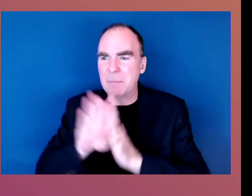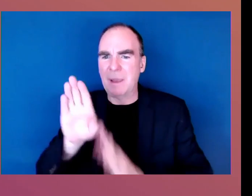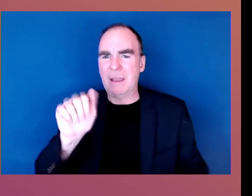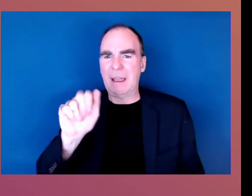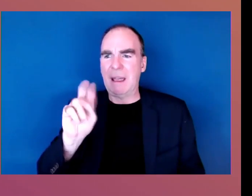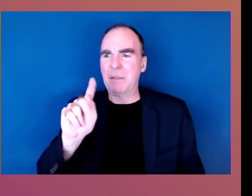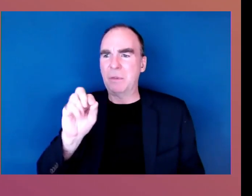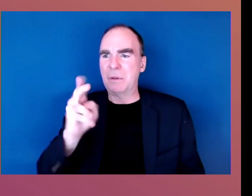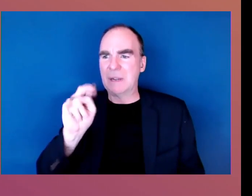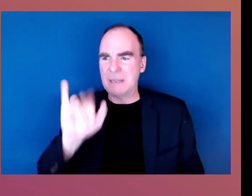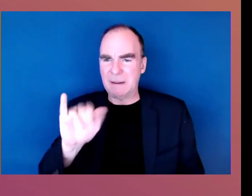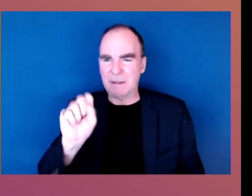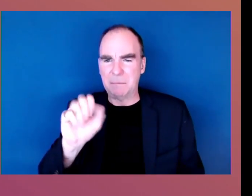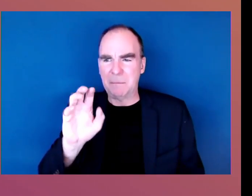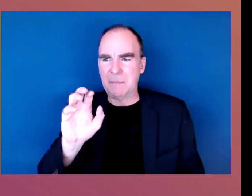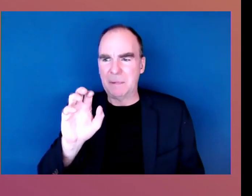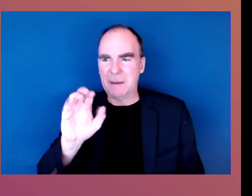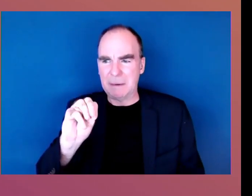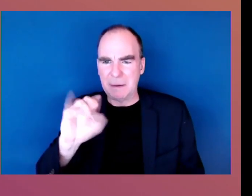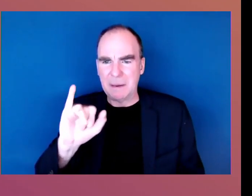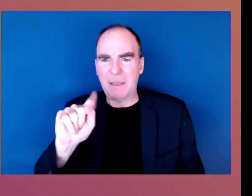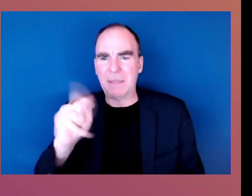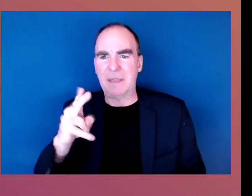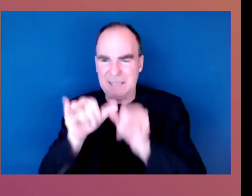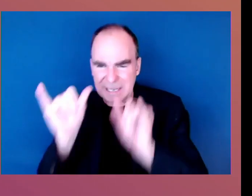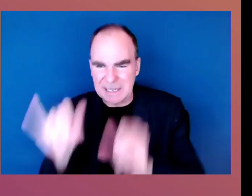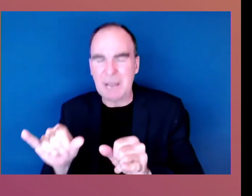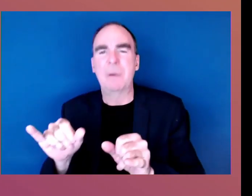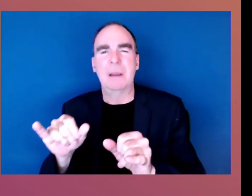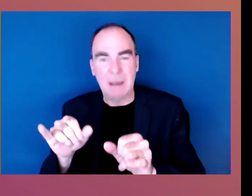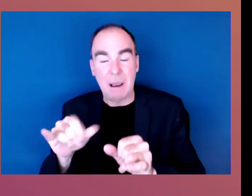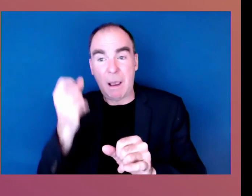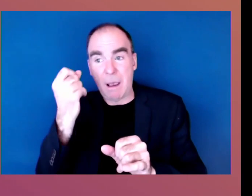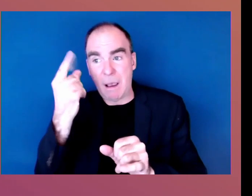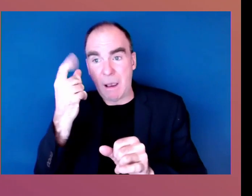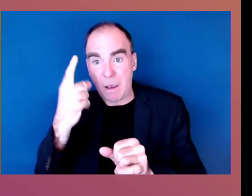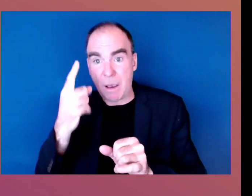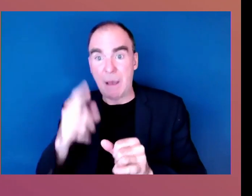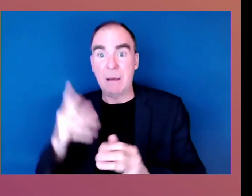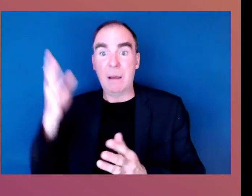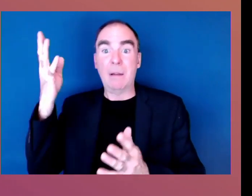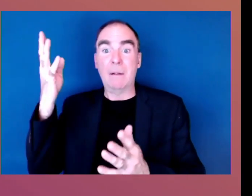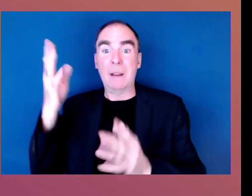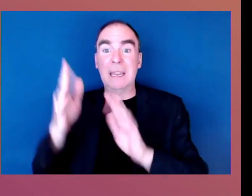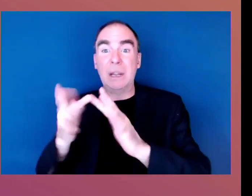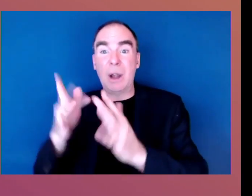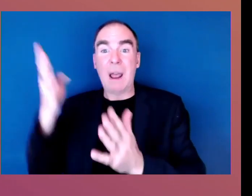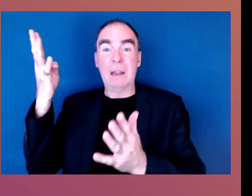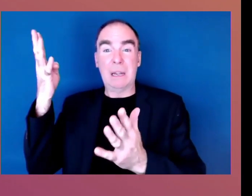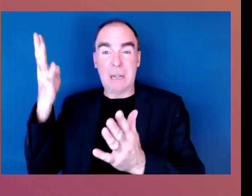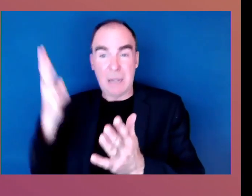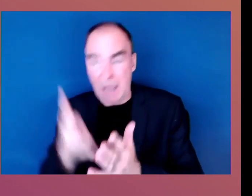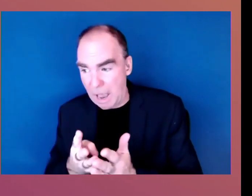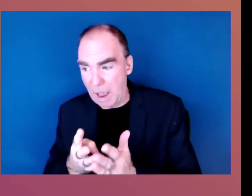internet, and it took time to upload and download Braille files. I remember it